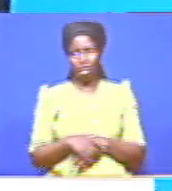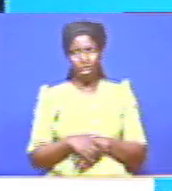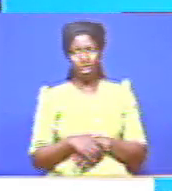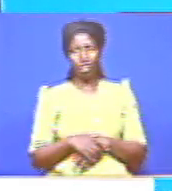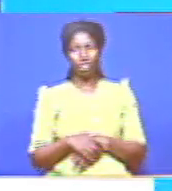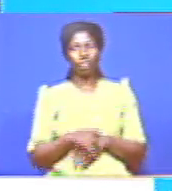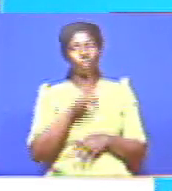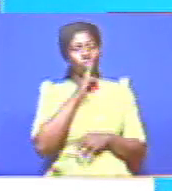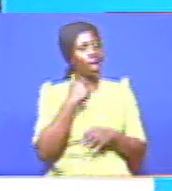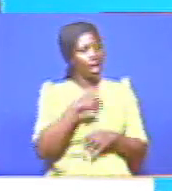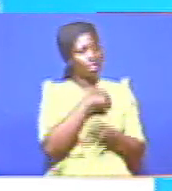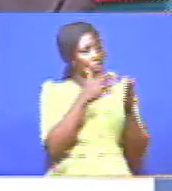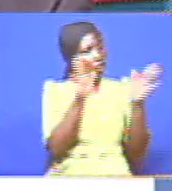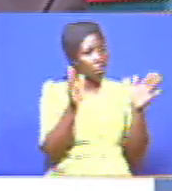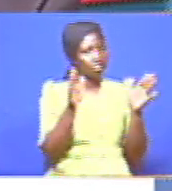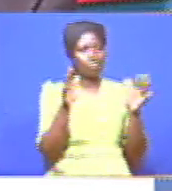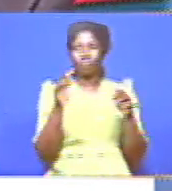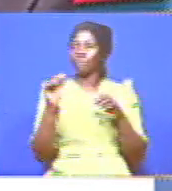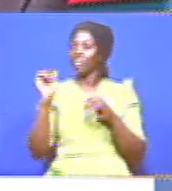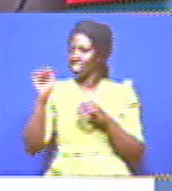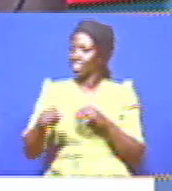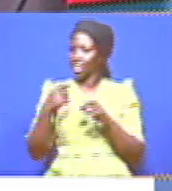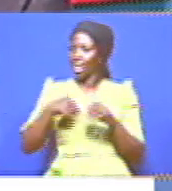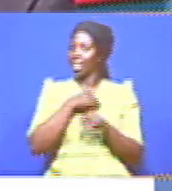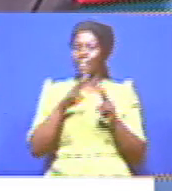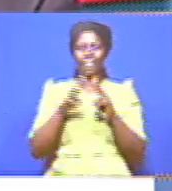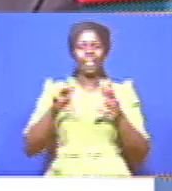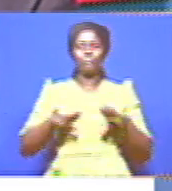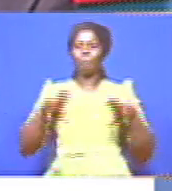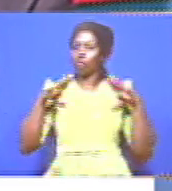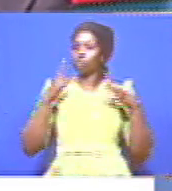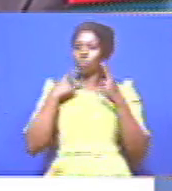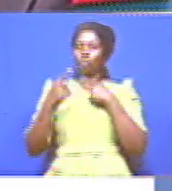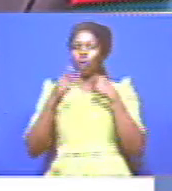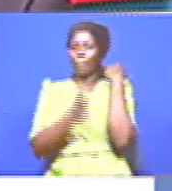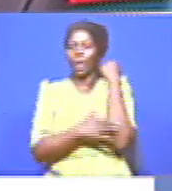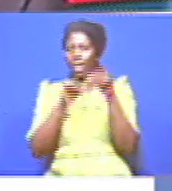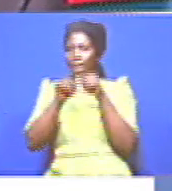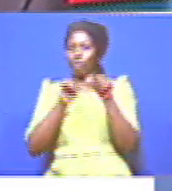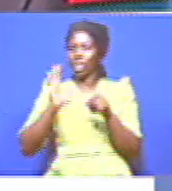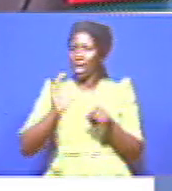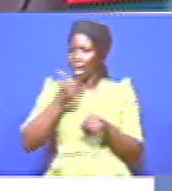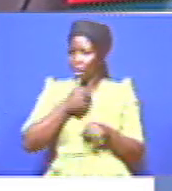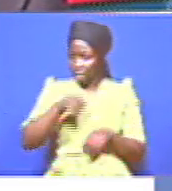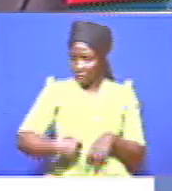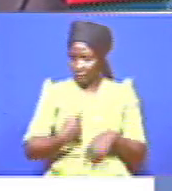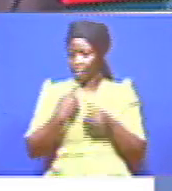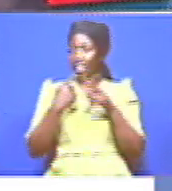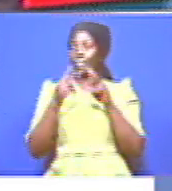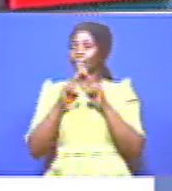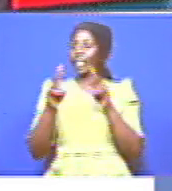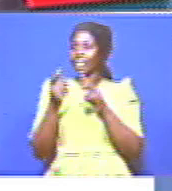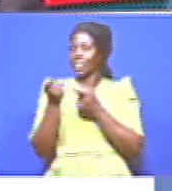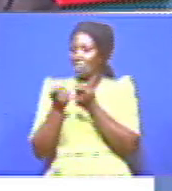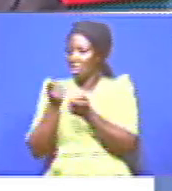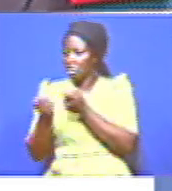we are open yes, about it. We are very proud to talk ill about ourselves. Right. Yeah. and very little, very scanty